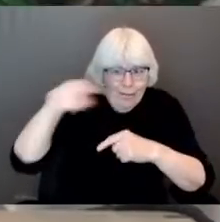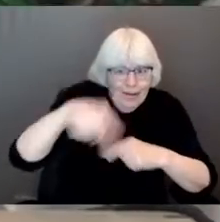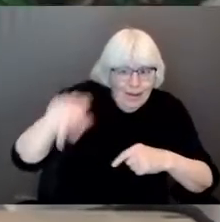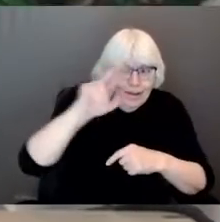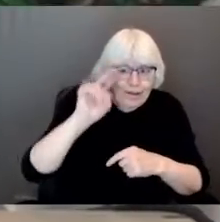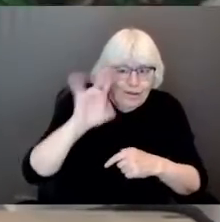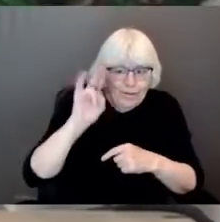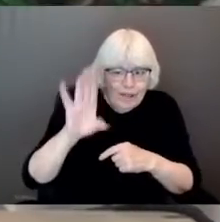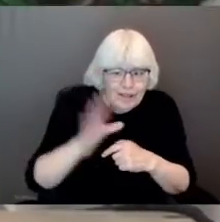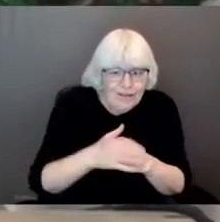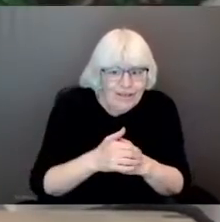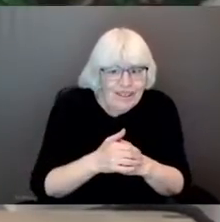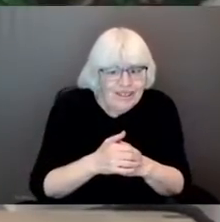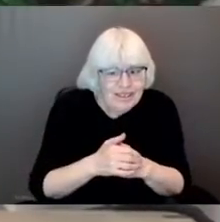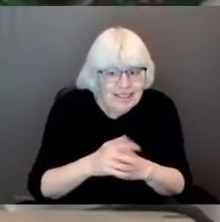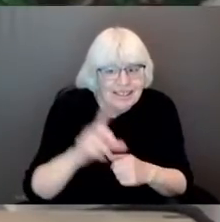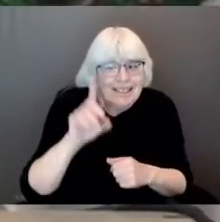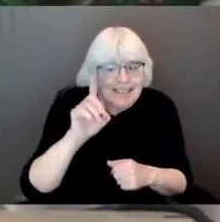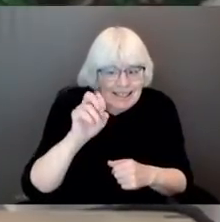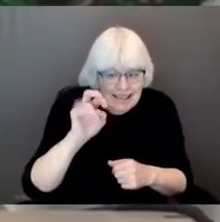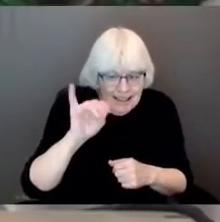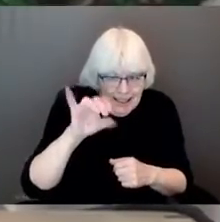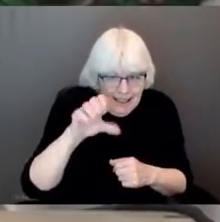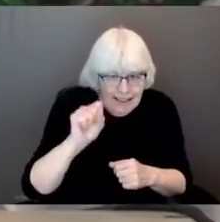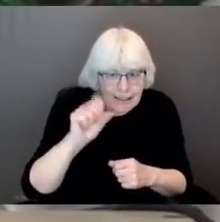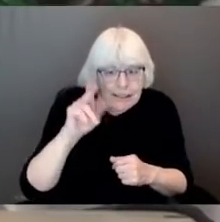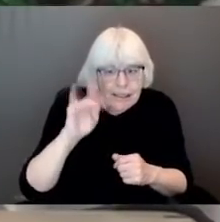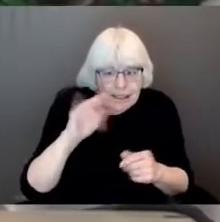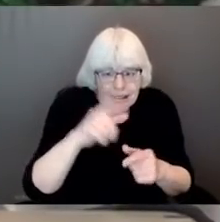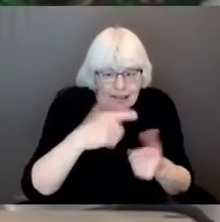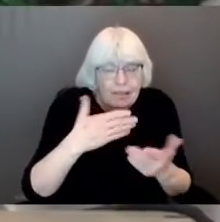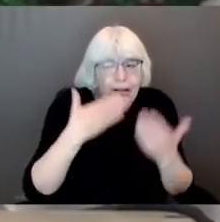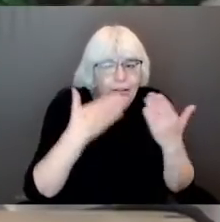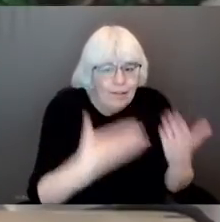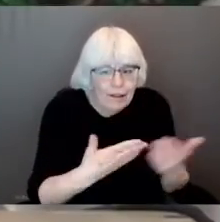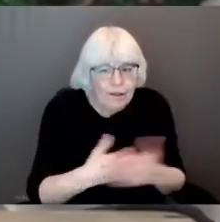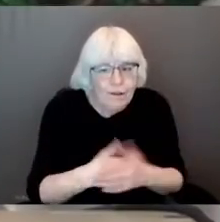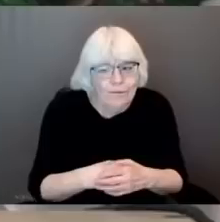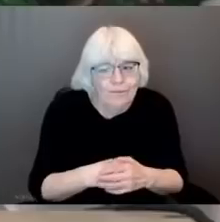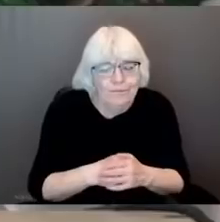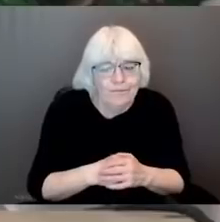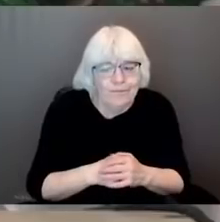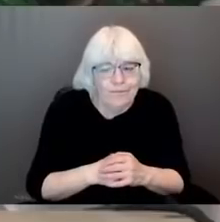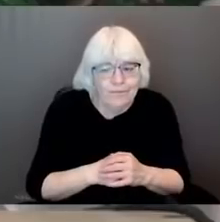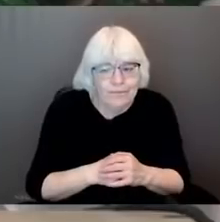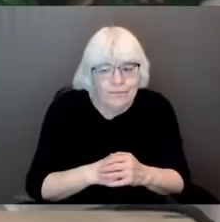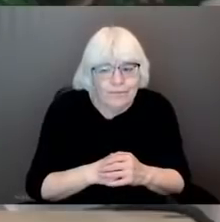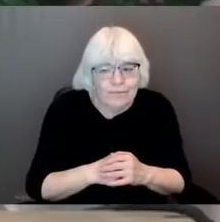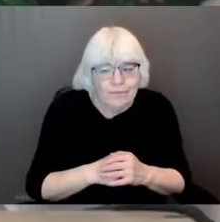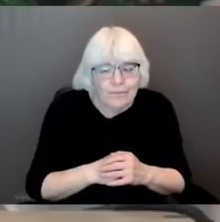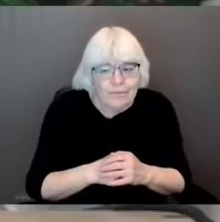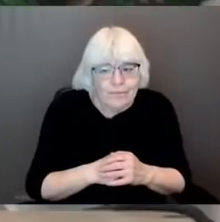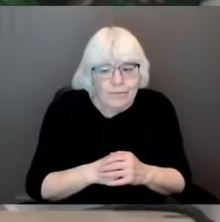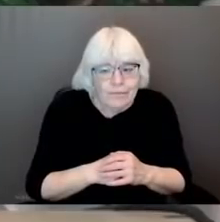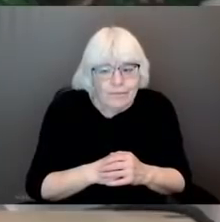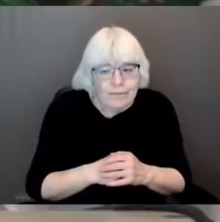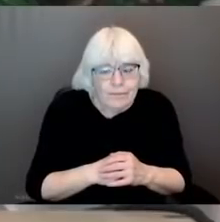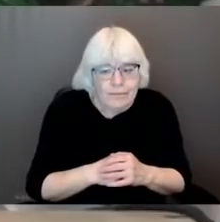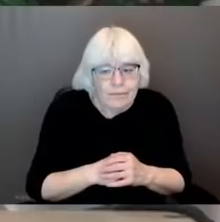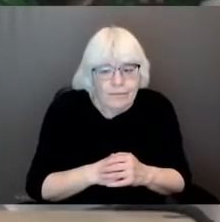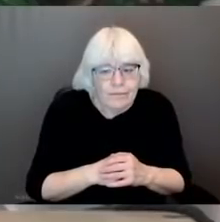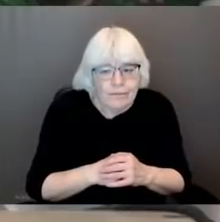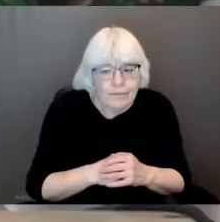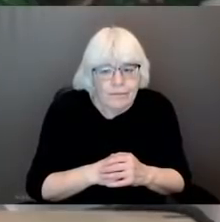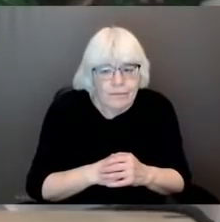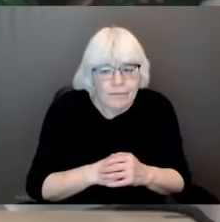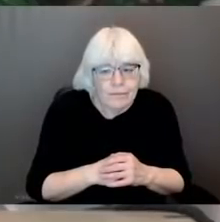Well, thank you, Tom. Look, I would first and foremost say that I think a big reason we have done